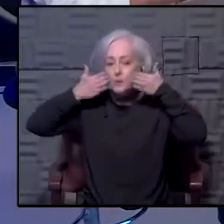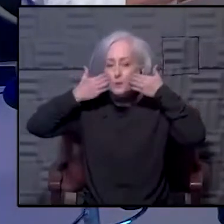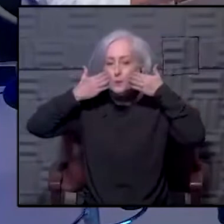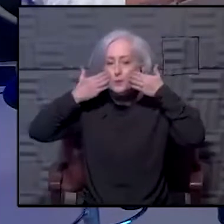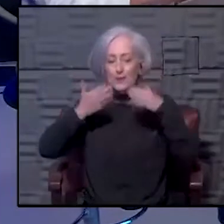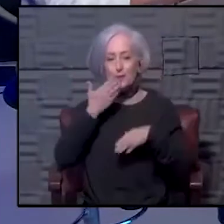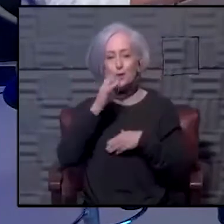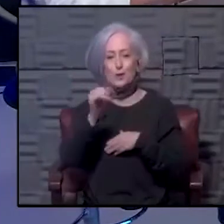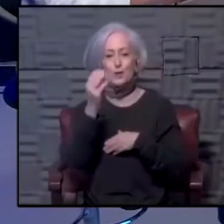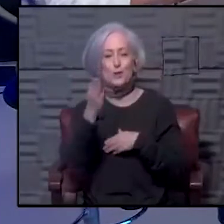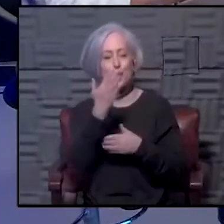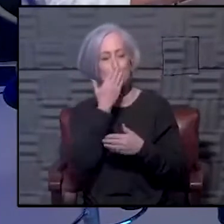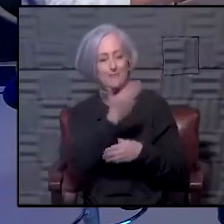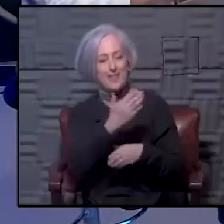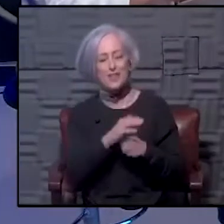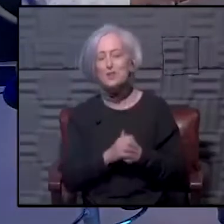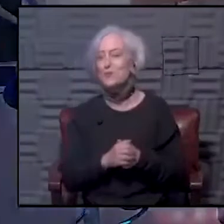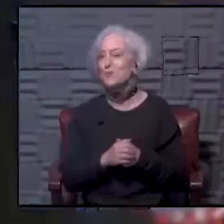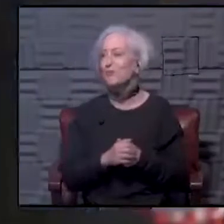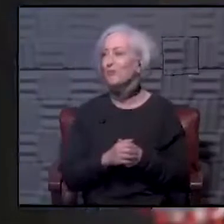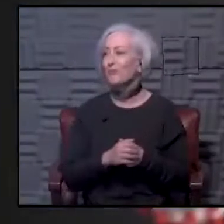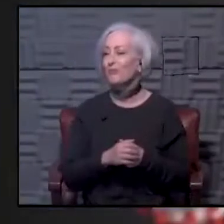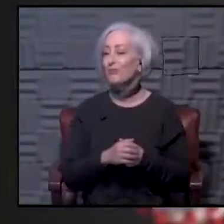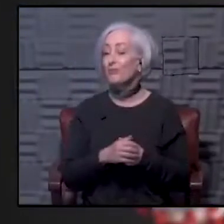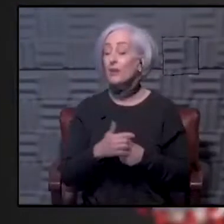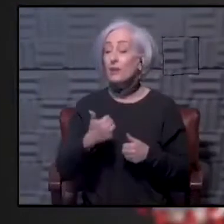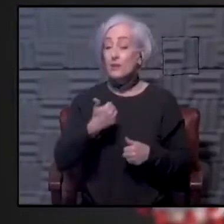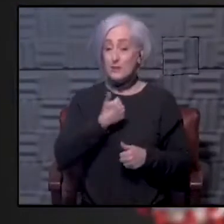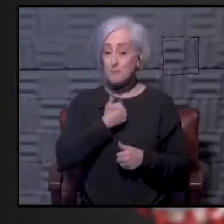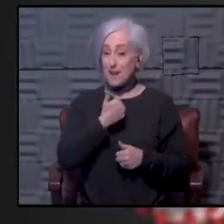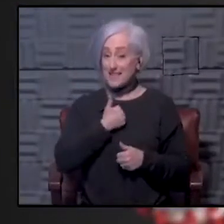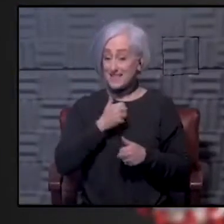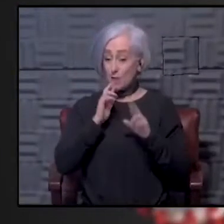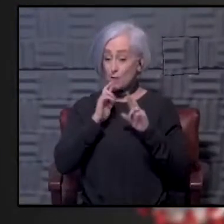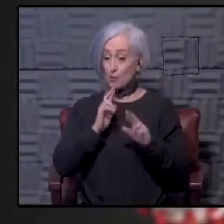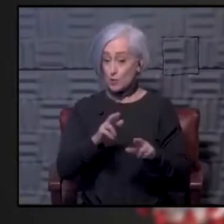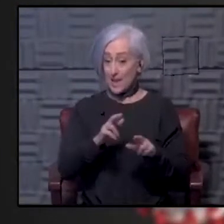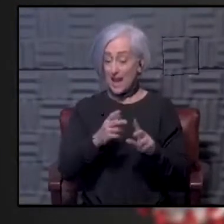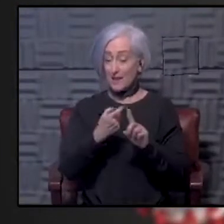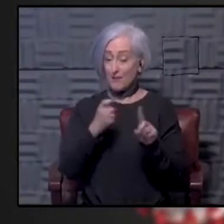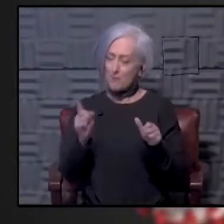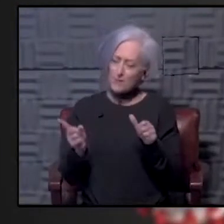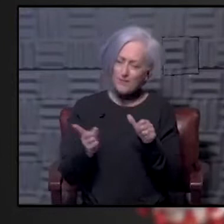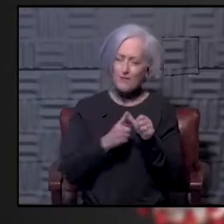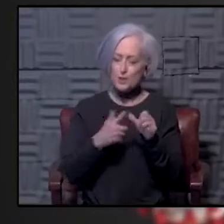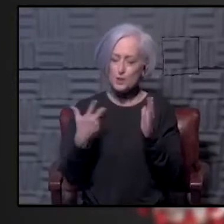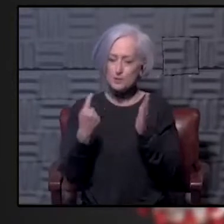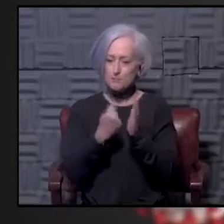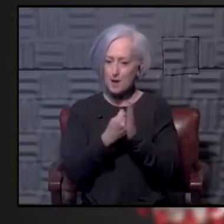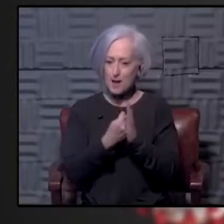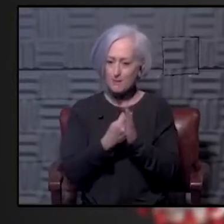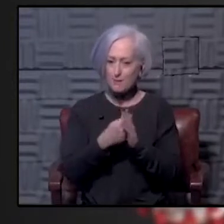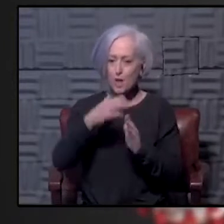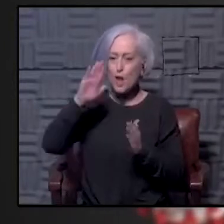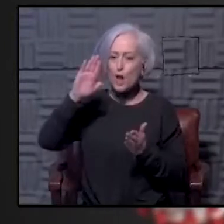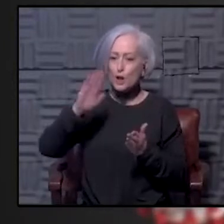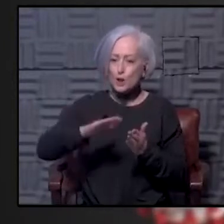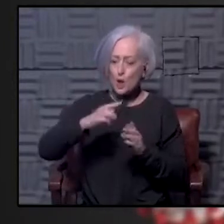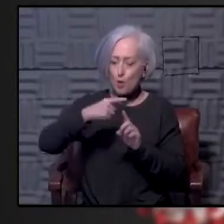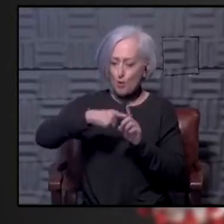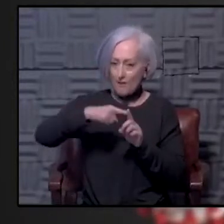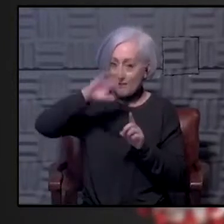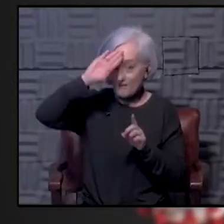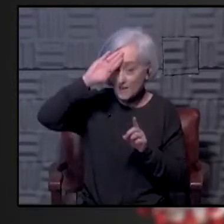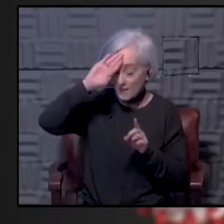Thank you. All right. I had a reaction to the first vaccine dose with a low fever, body aches and pains. Do I even need the second